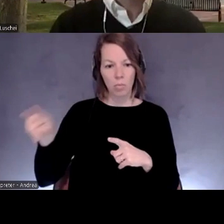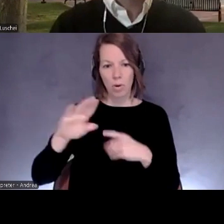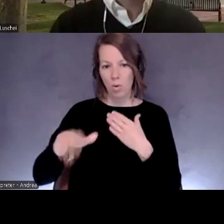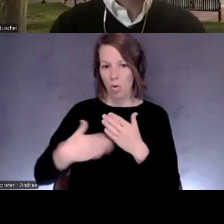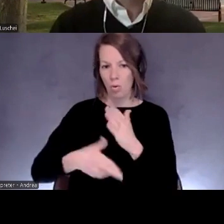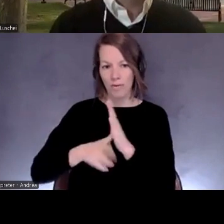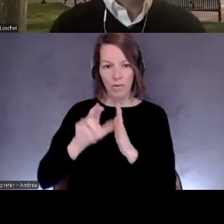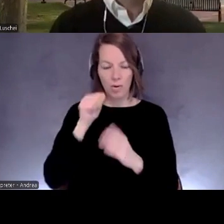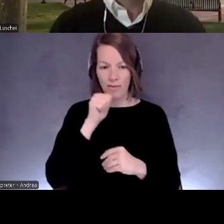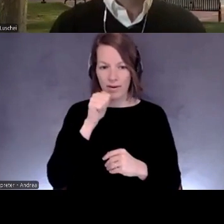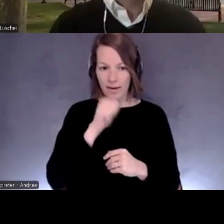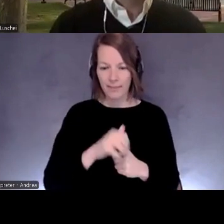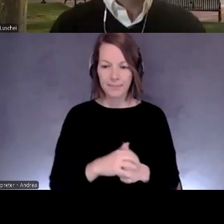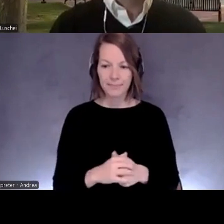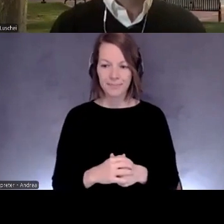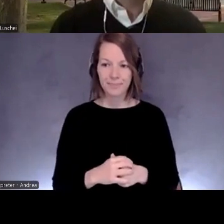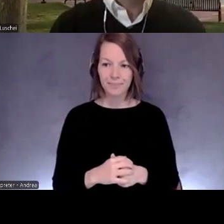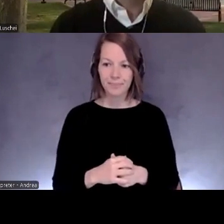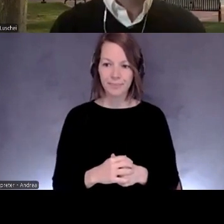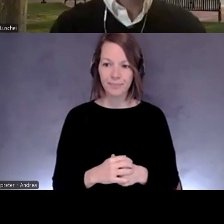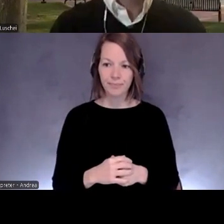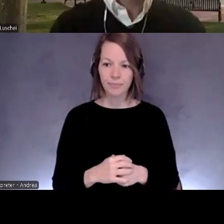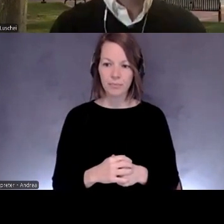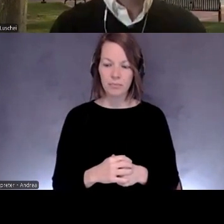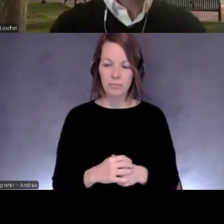almost every day and respond. So,